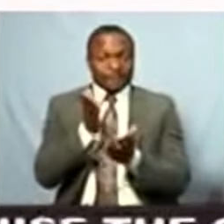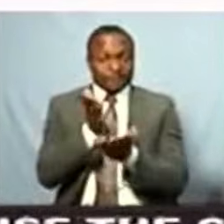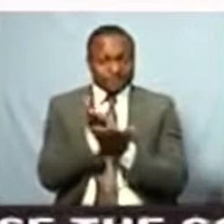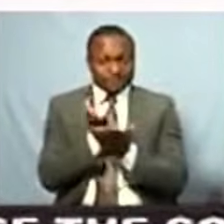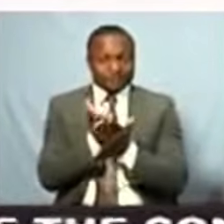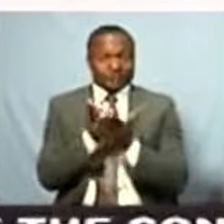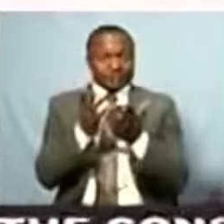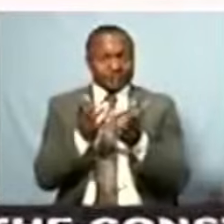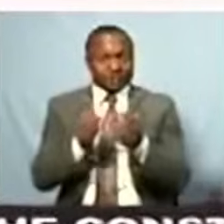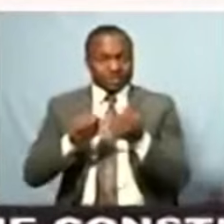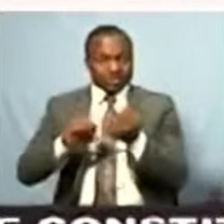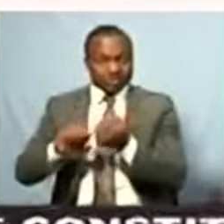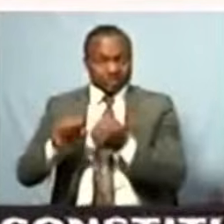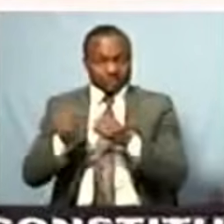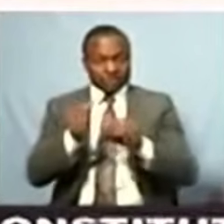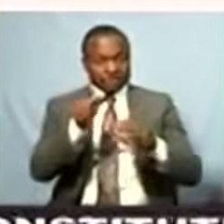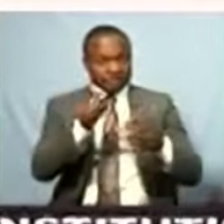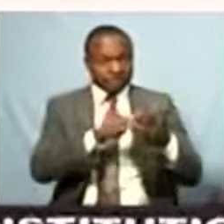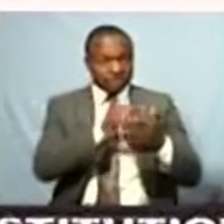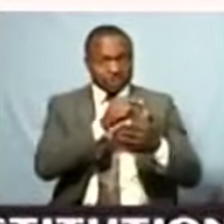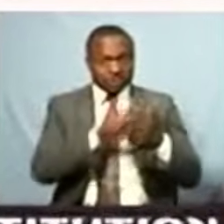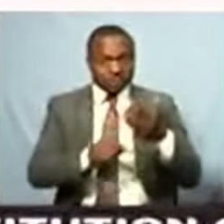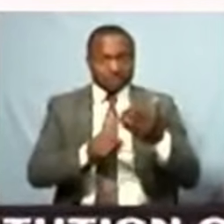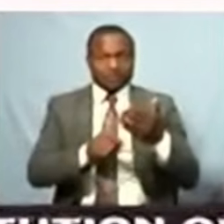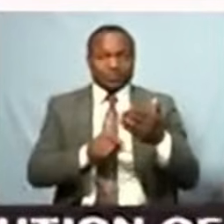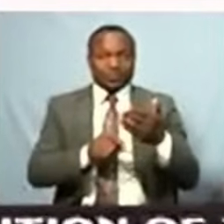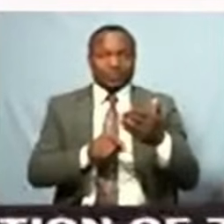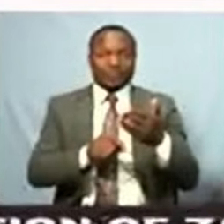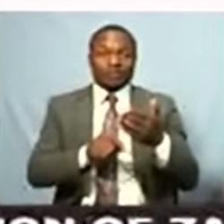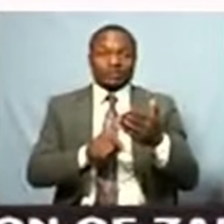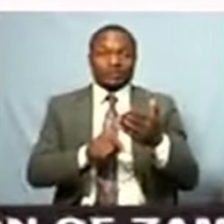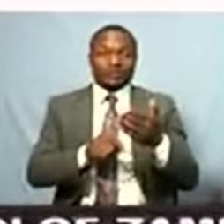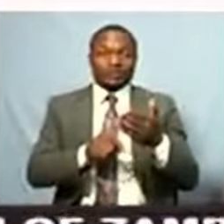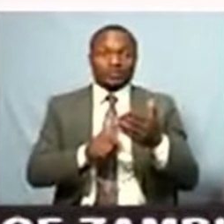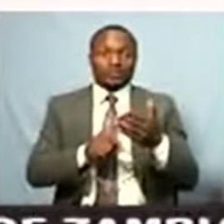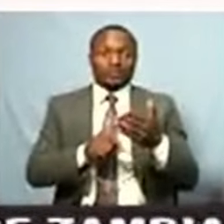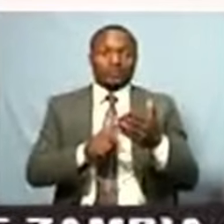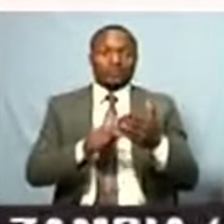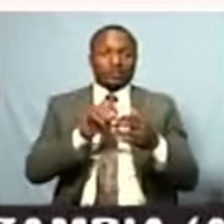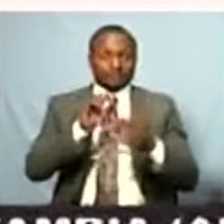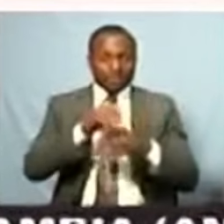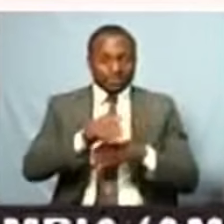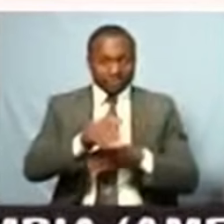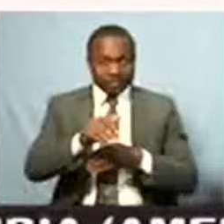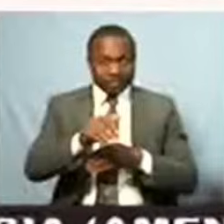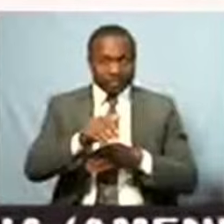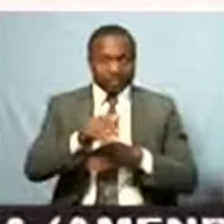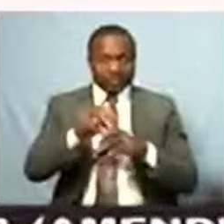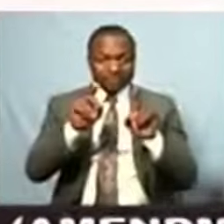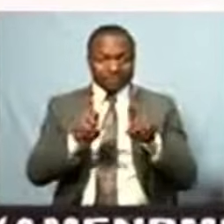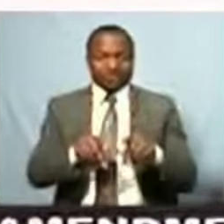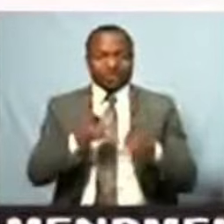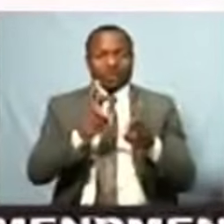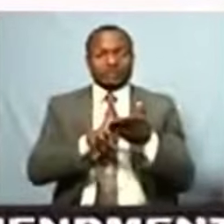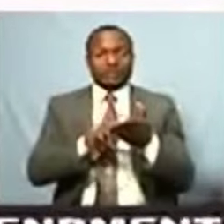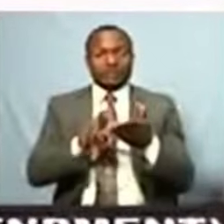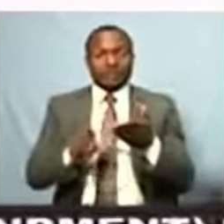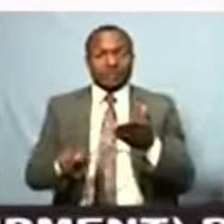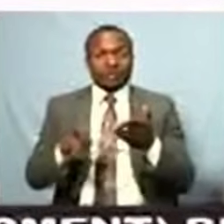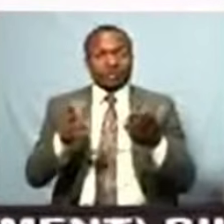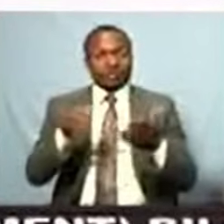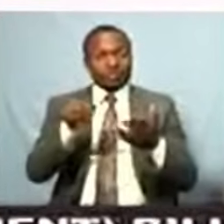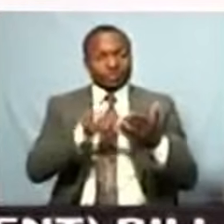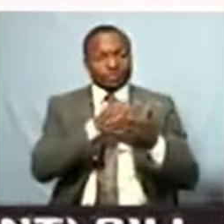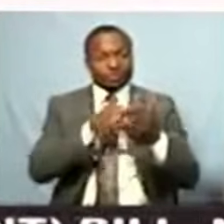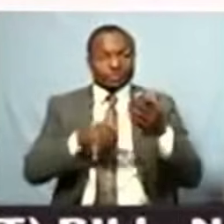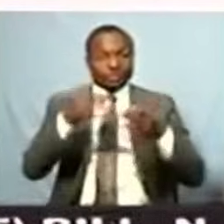is meant to prevent the cancellation of nominations in circumstances where a candidate resigns or is disqualified by a